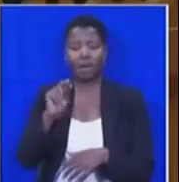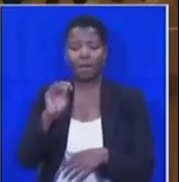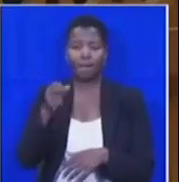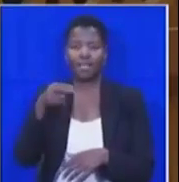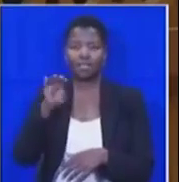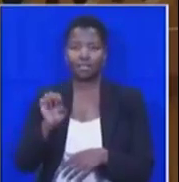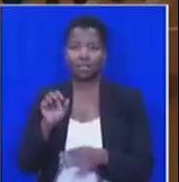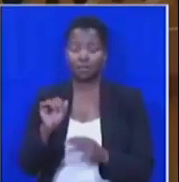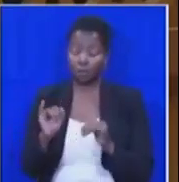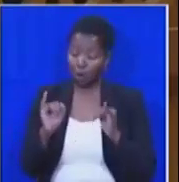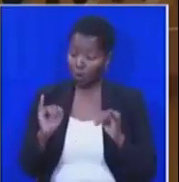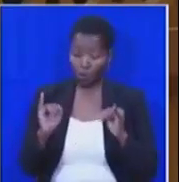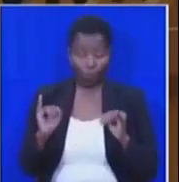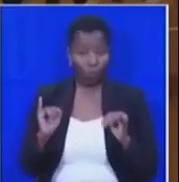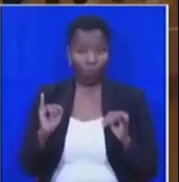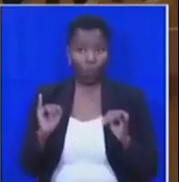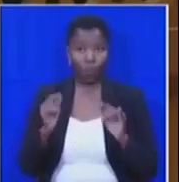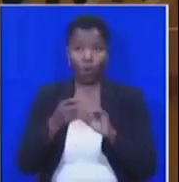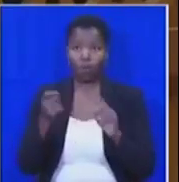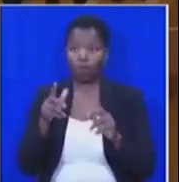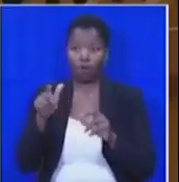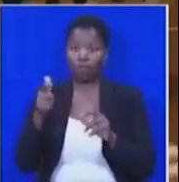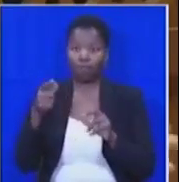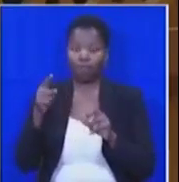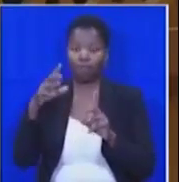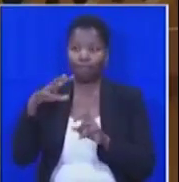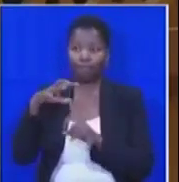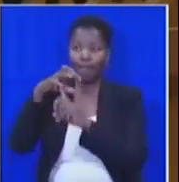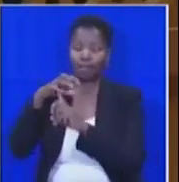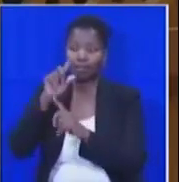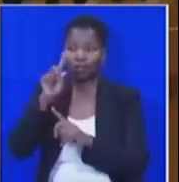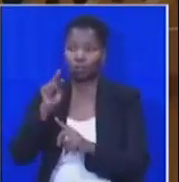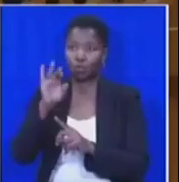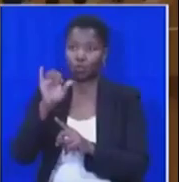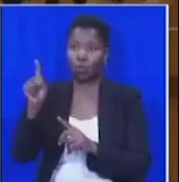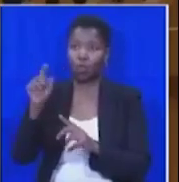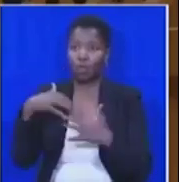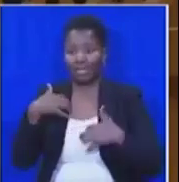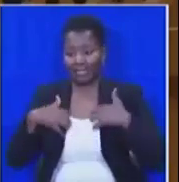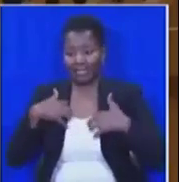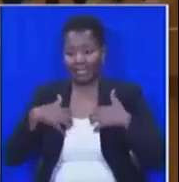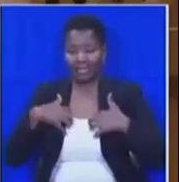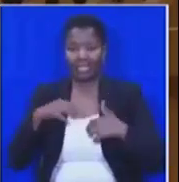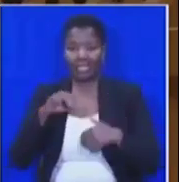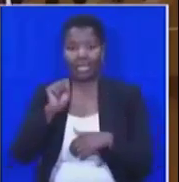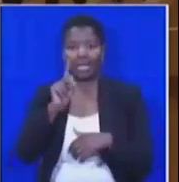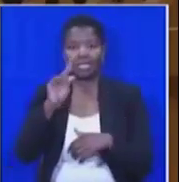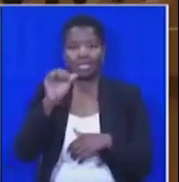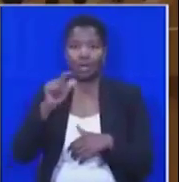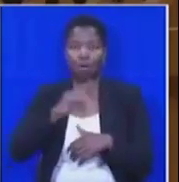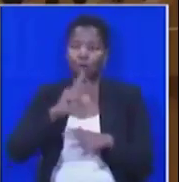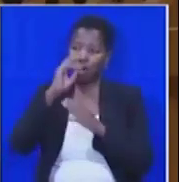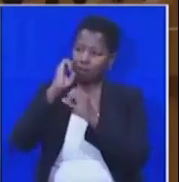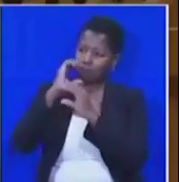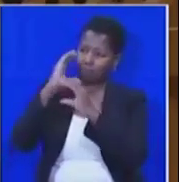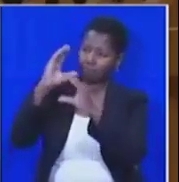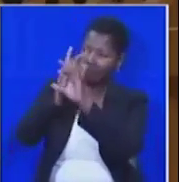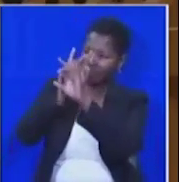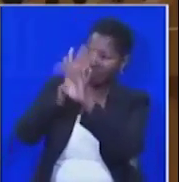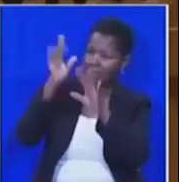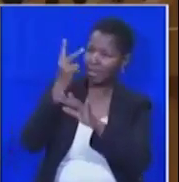direct transmission from the outside edge of planet Zuma. I'm not surprised she's so excited about the SKA telescope. She'll be able to get a better view of planet